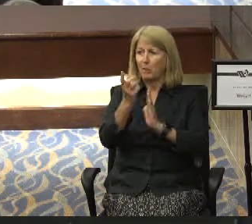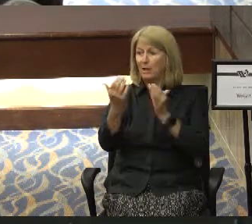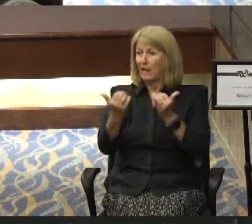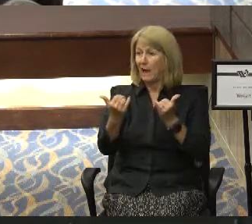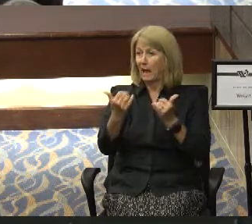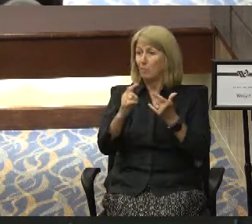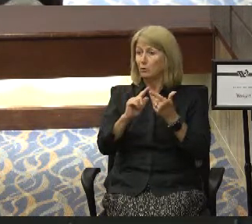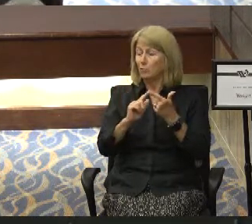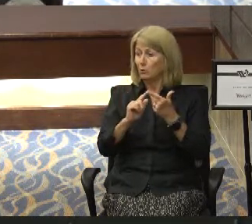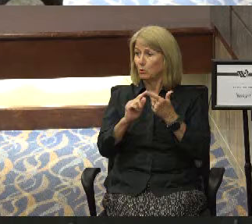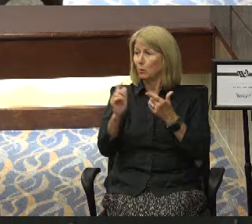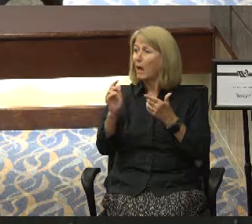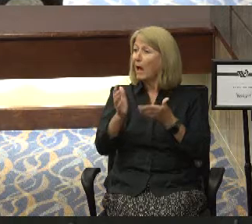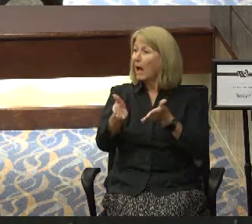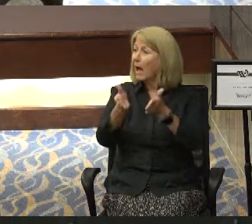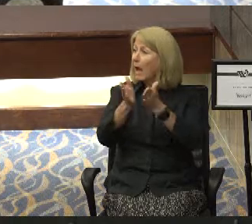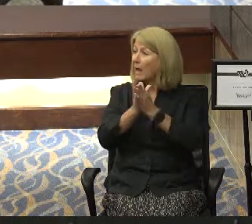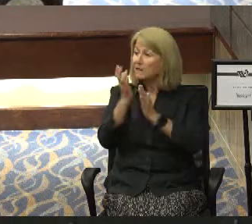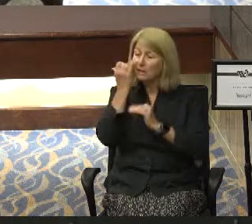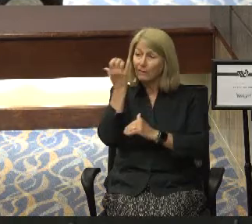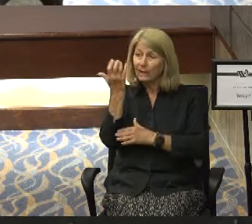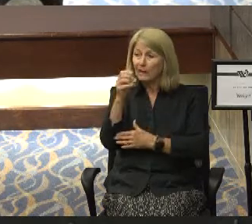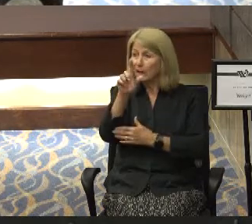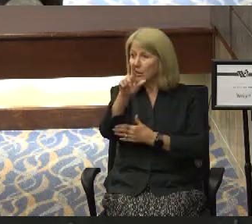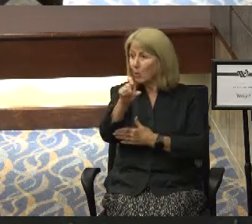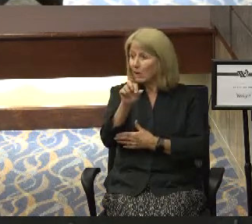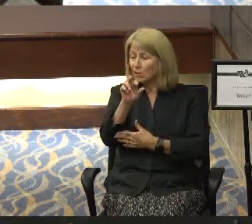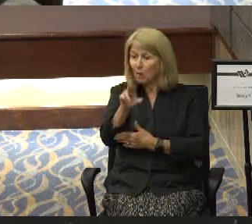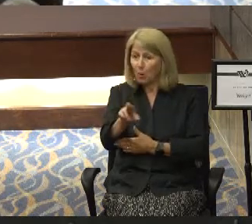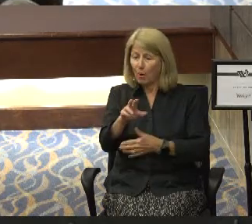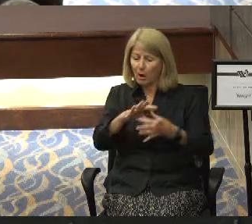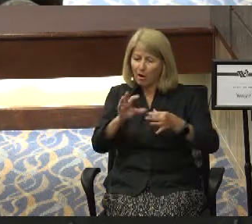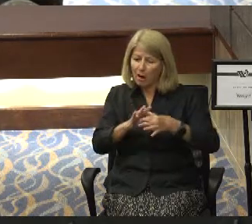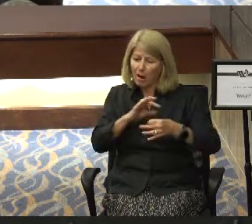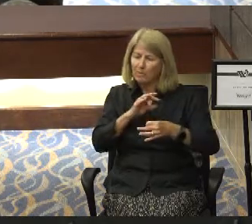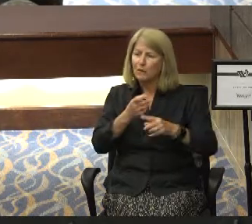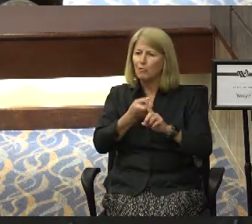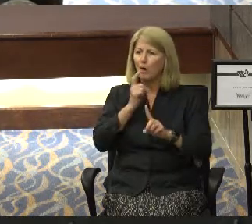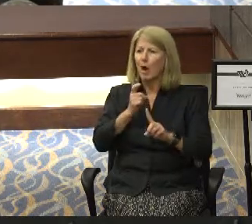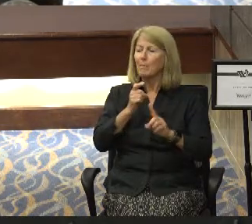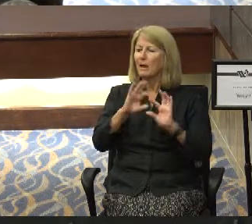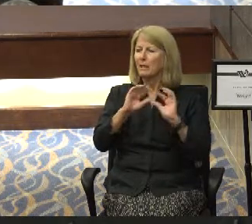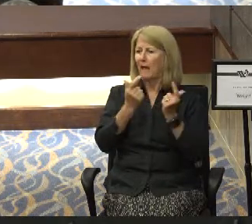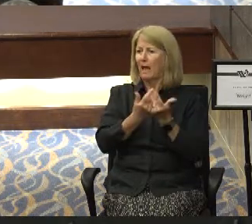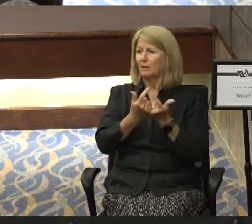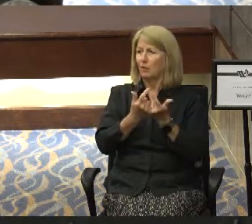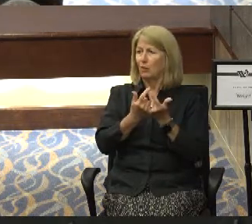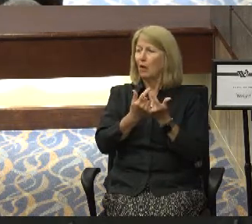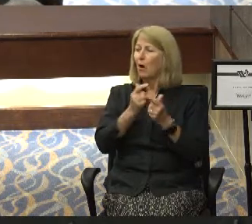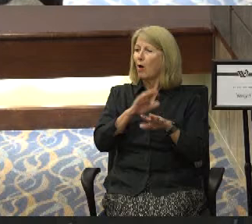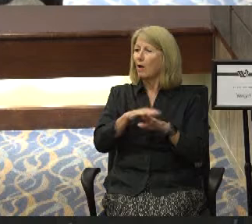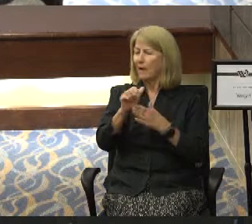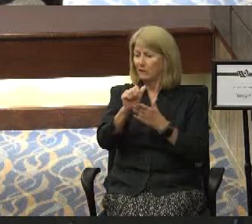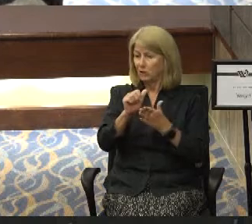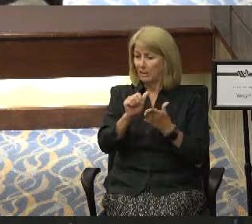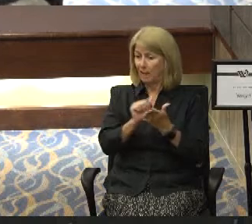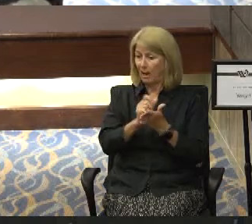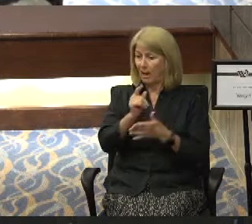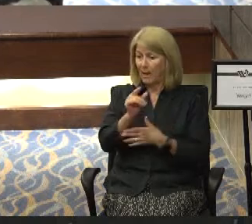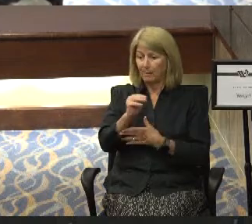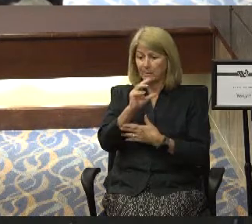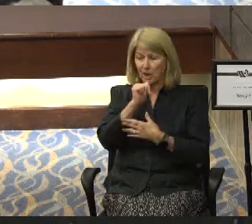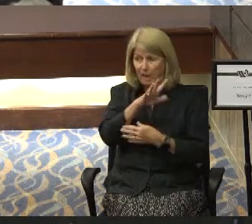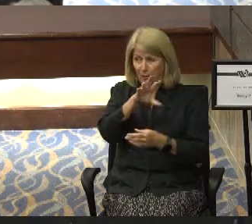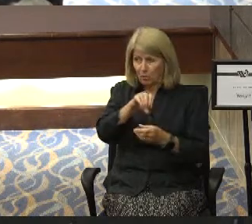to inquire if there's any questions or comments from the council on agenda items that are not covered in the work sessions today.